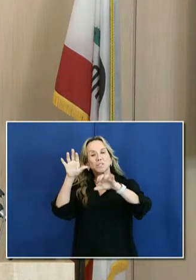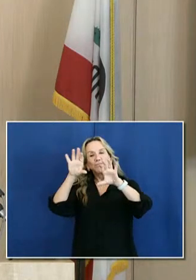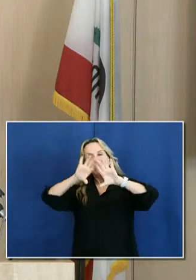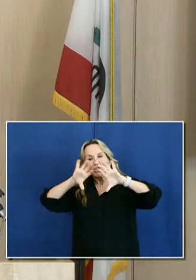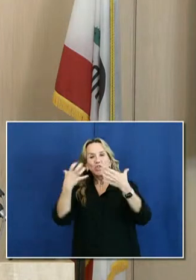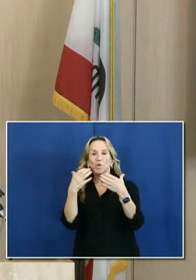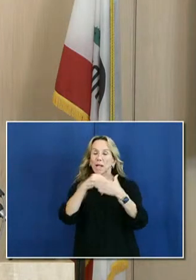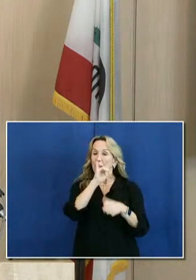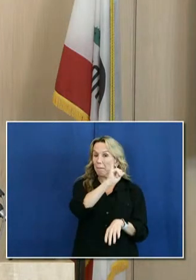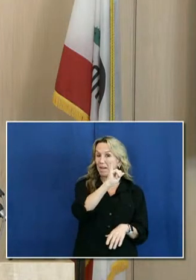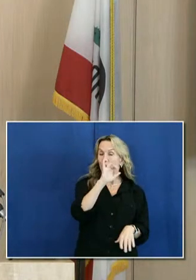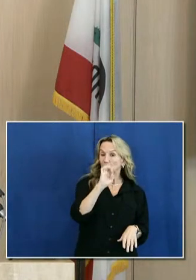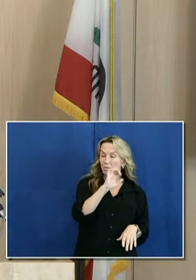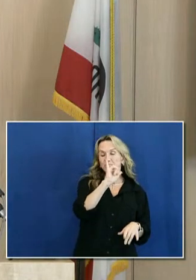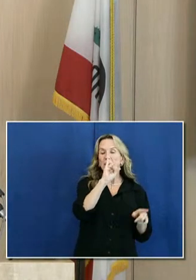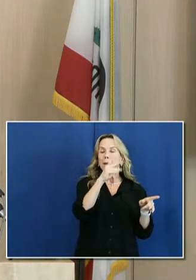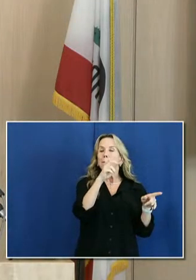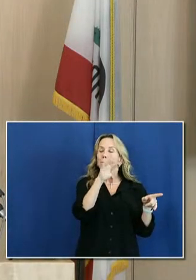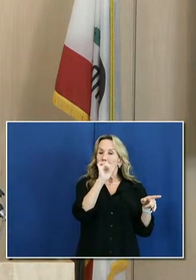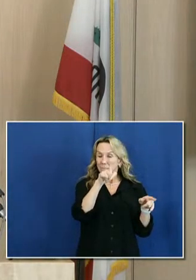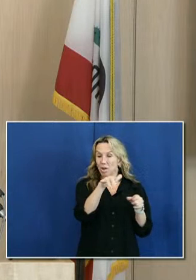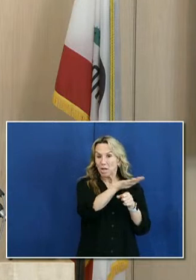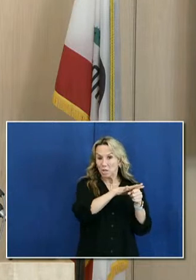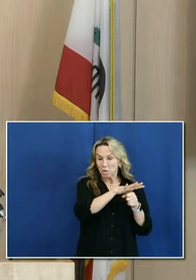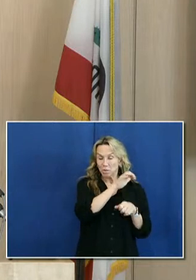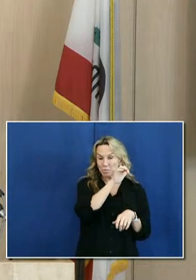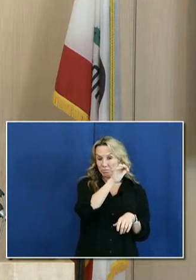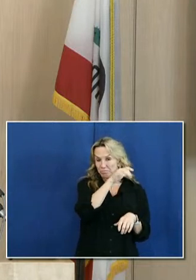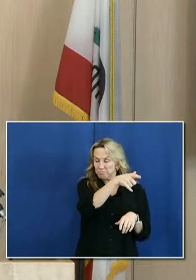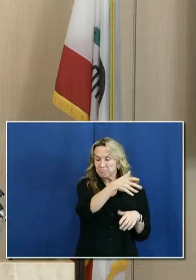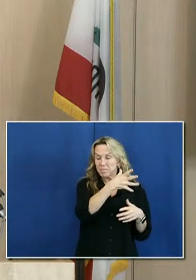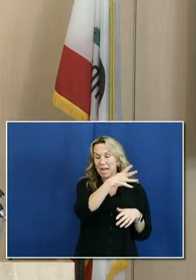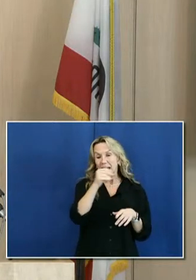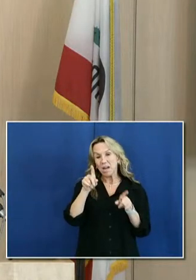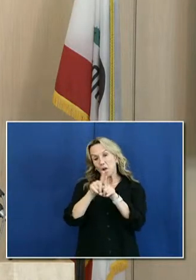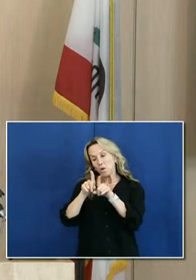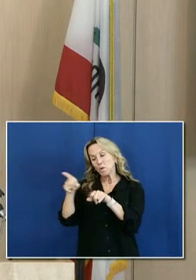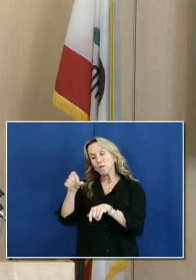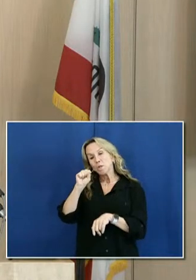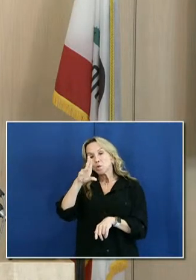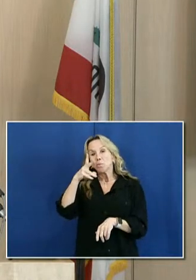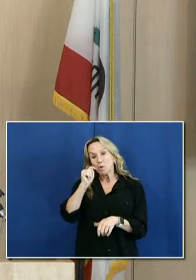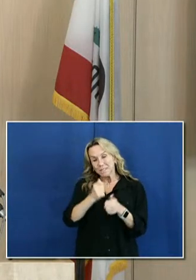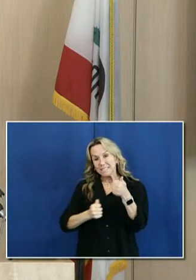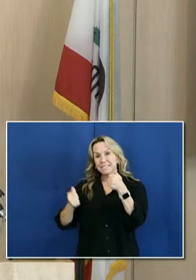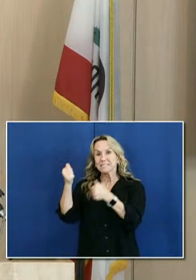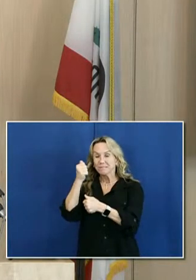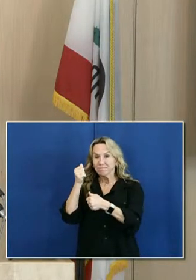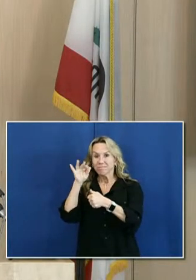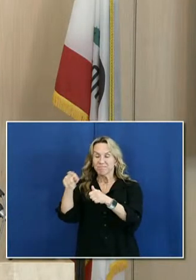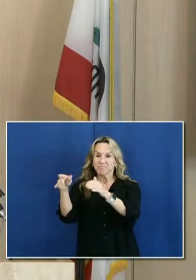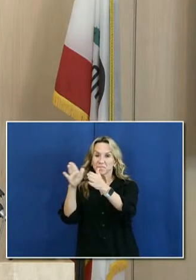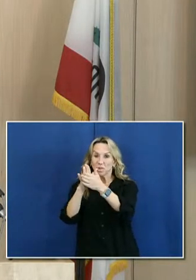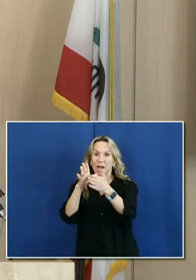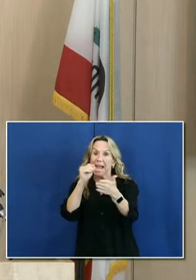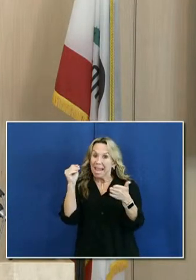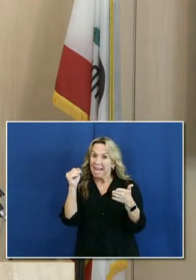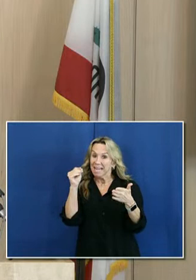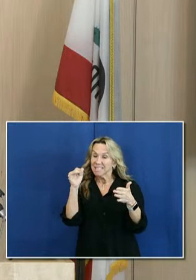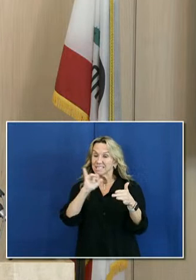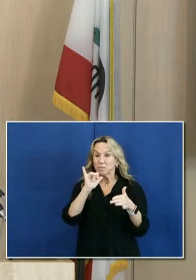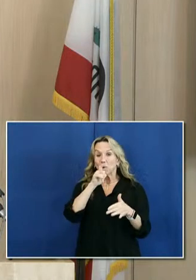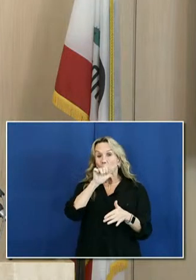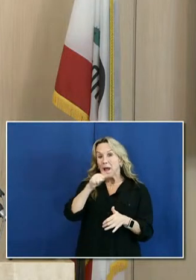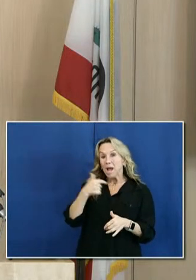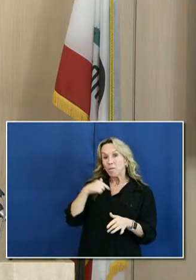and from San Diego County Office of Education Superintendent Dr. Paul Gotthold. And of course, we heard from you.